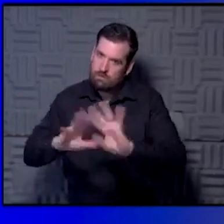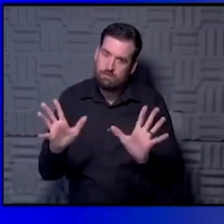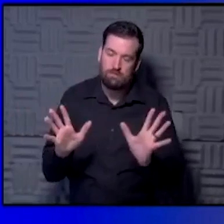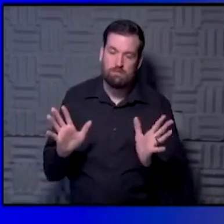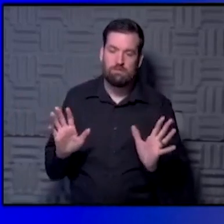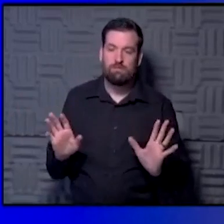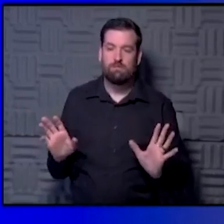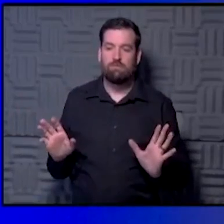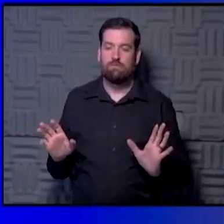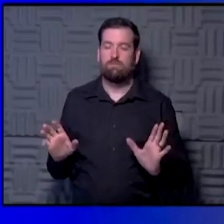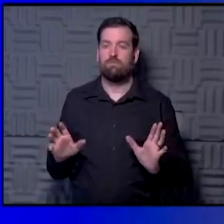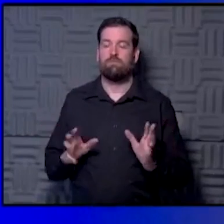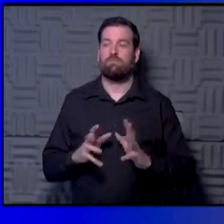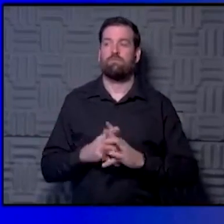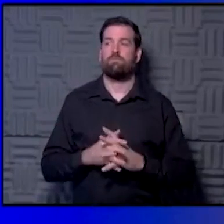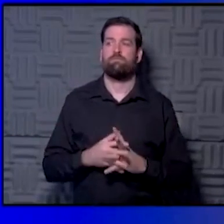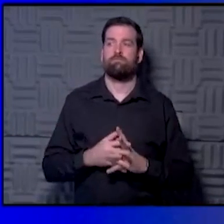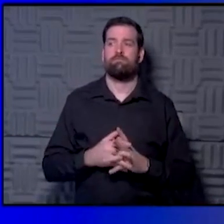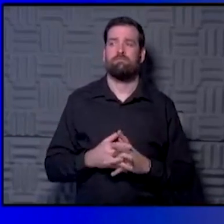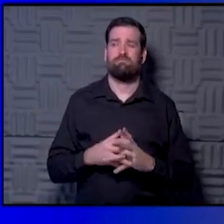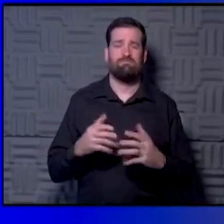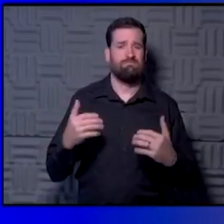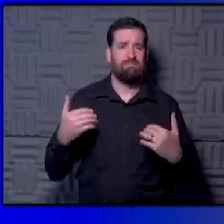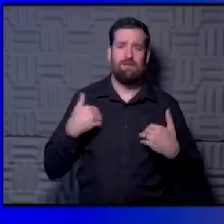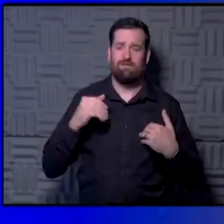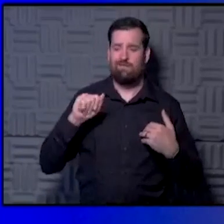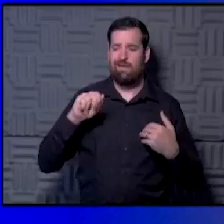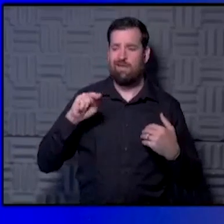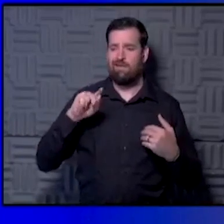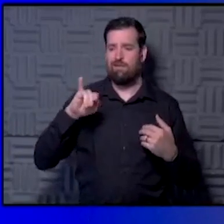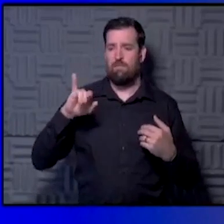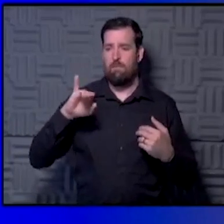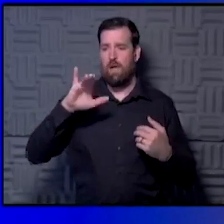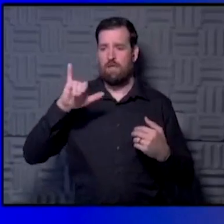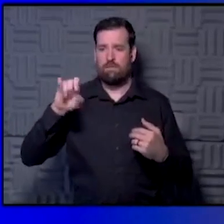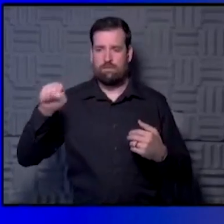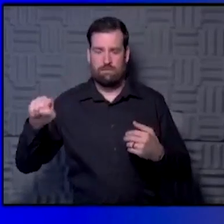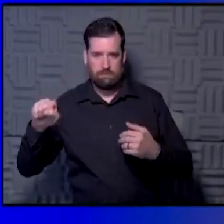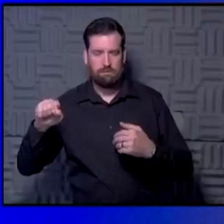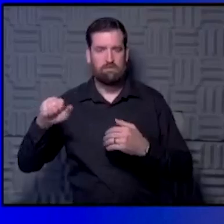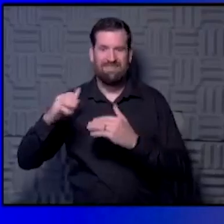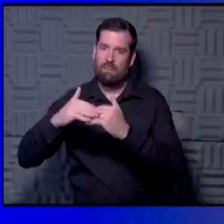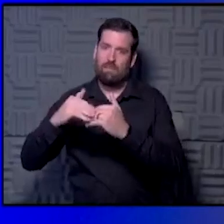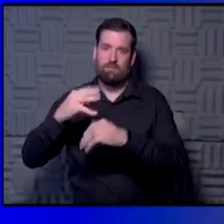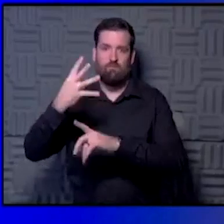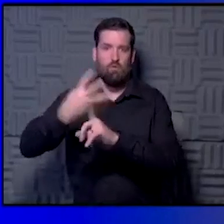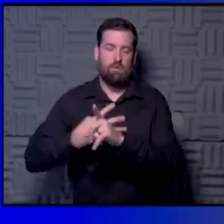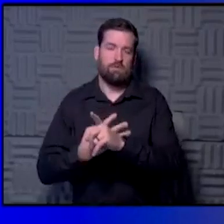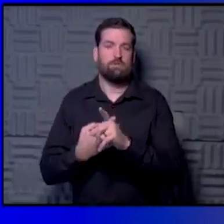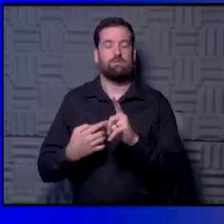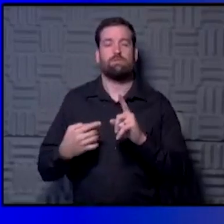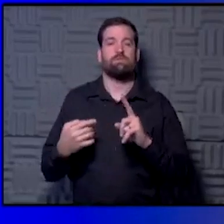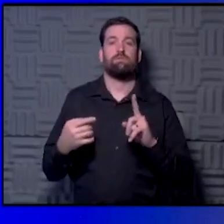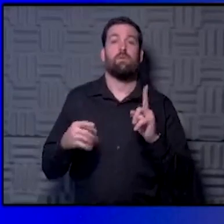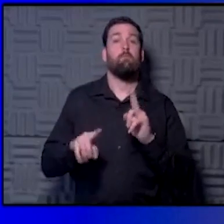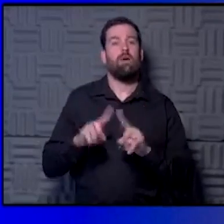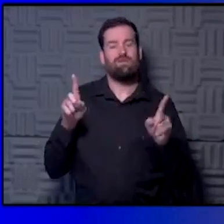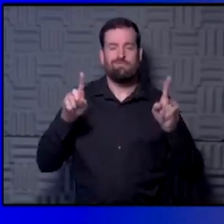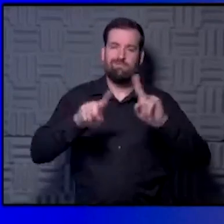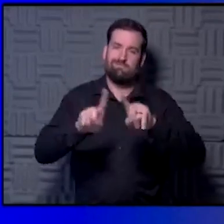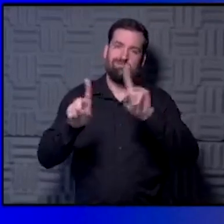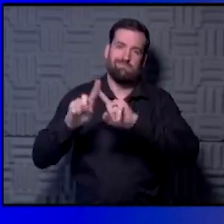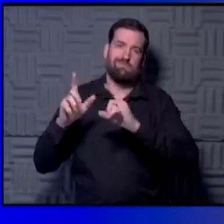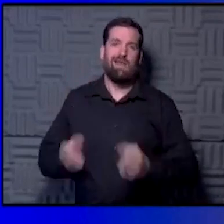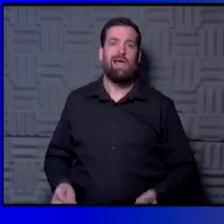that. I think they had antibodies that they could see at least 4 months out. So I think we do see different reports about varying